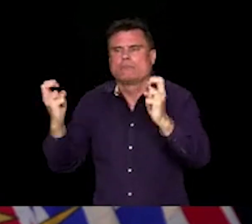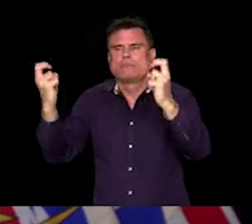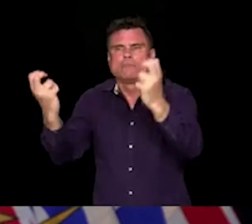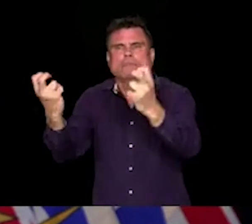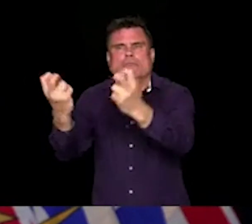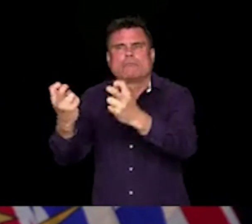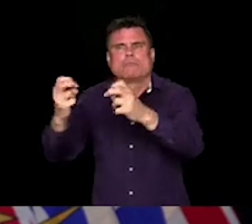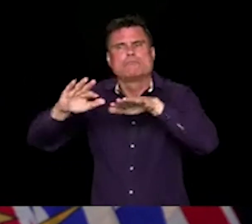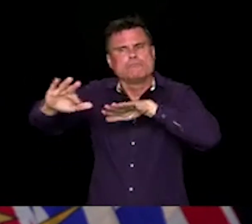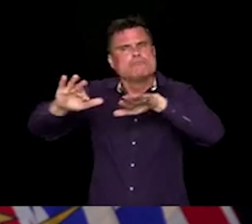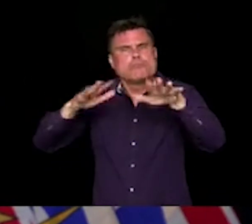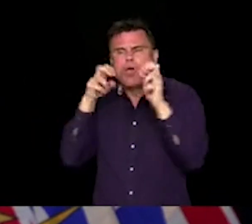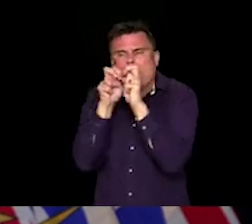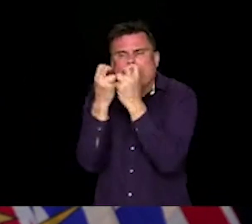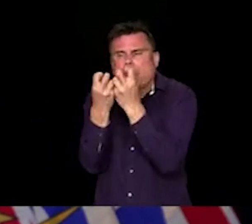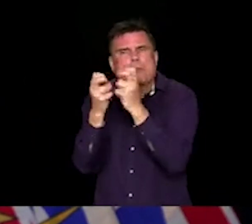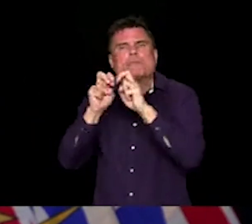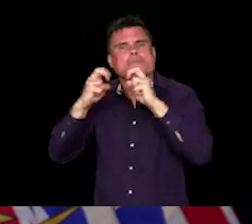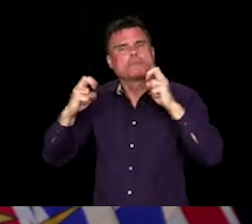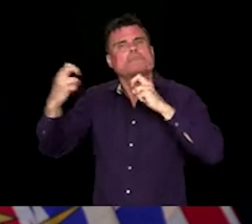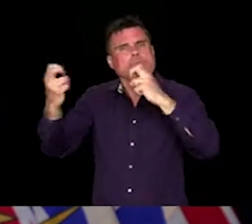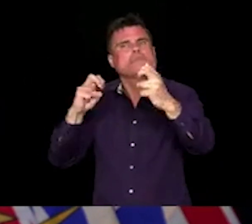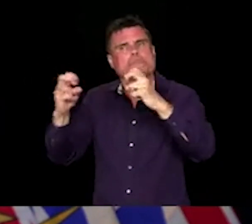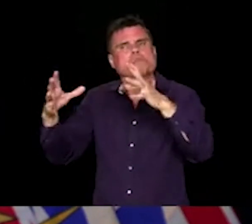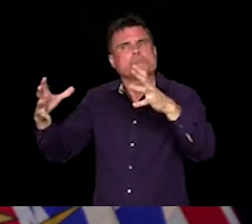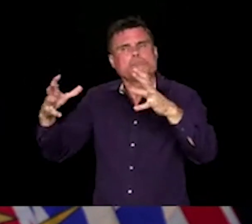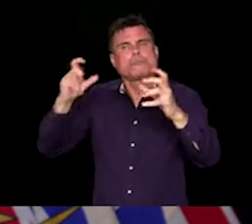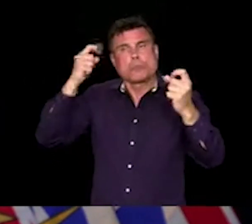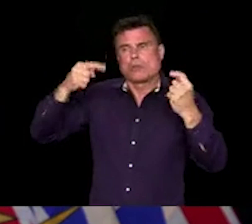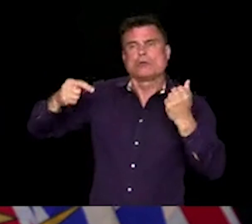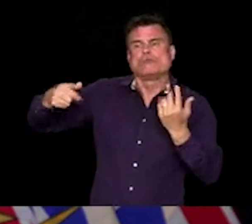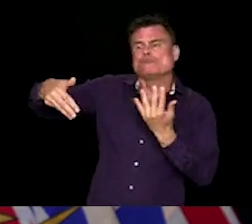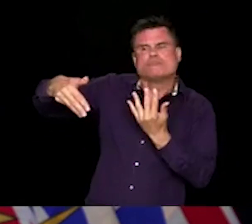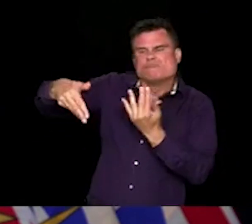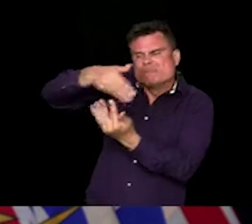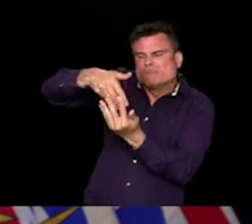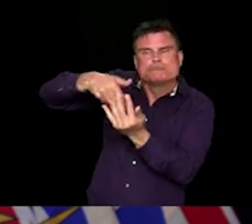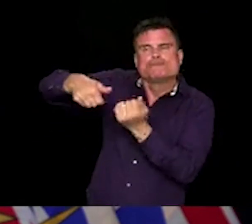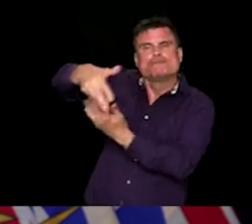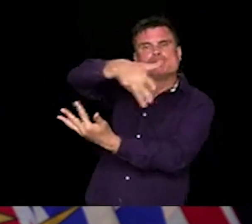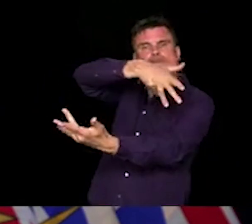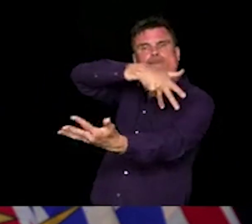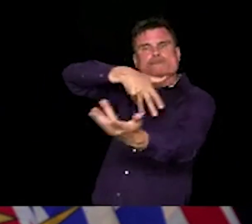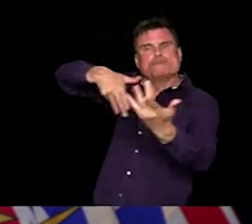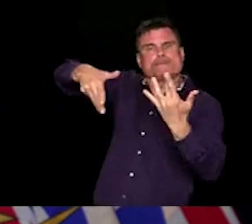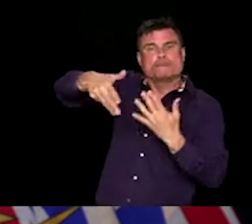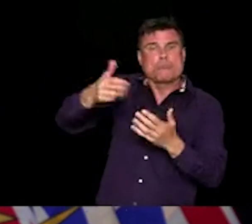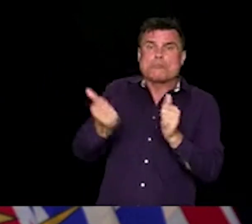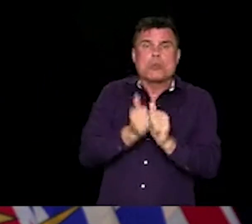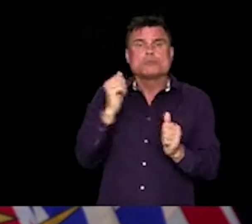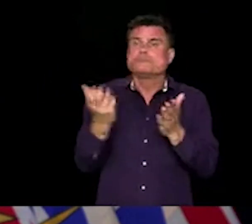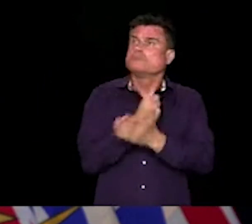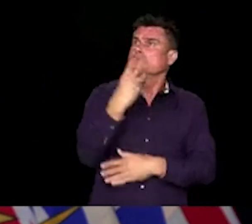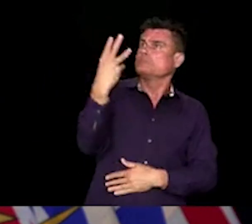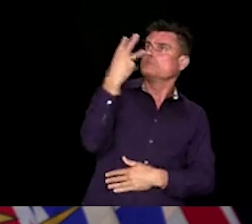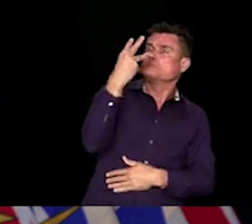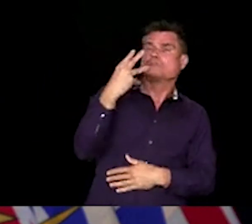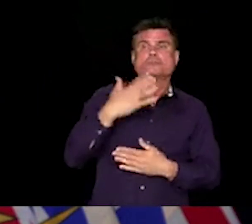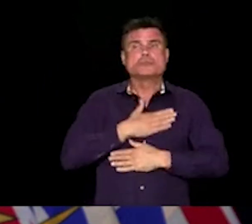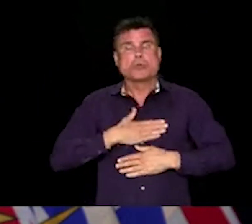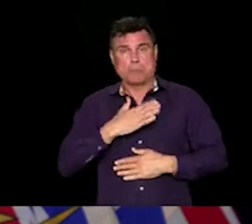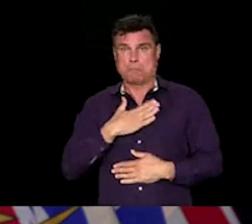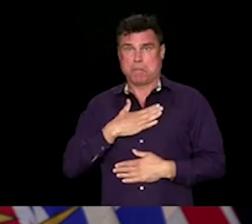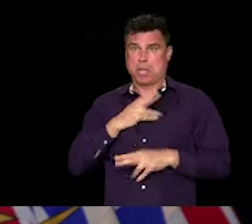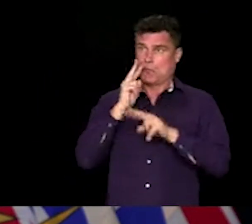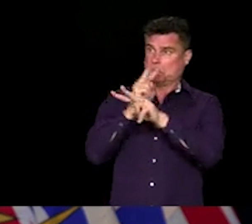were socializing. They were out in the sun. You know, I think the vast majority of people are doing the right thing and taking this to heart, and I